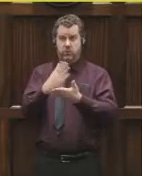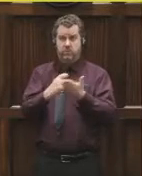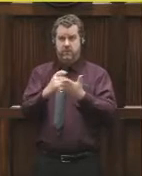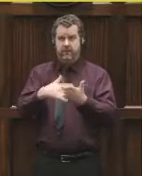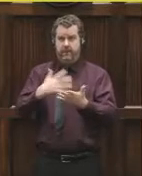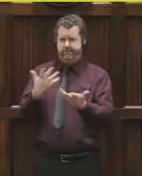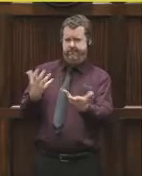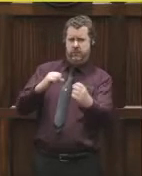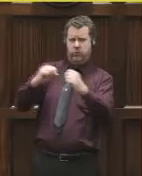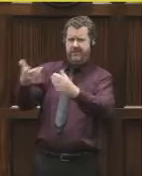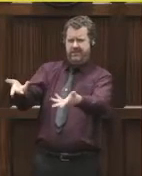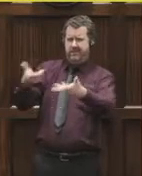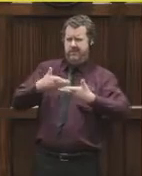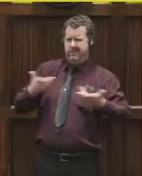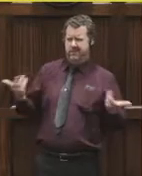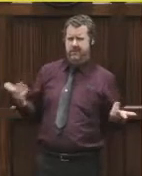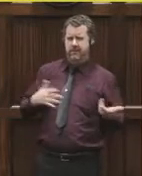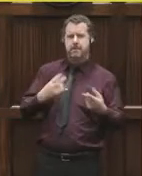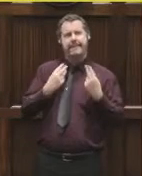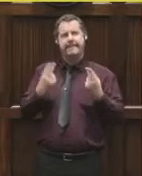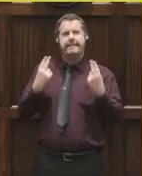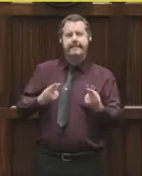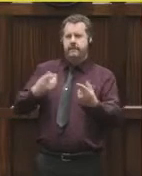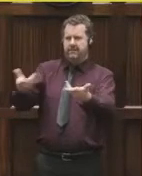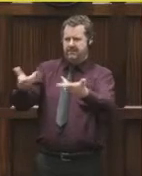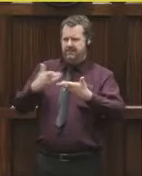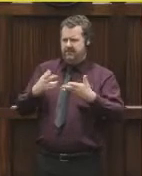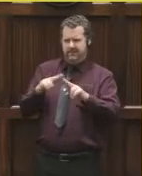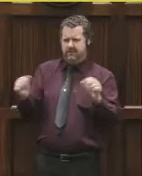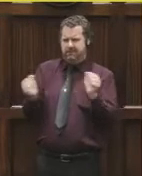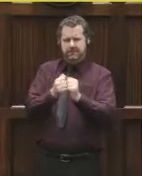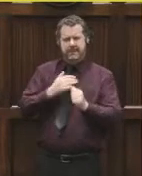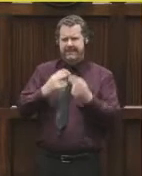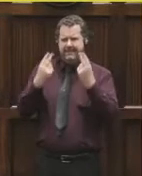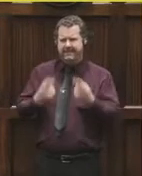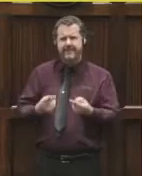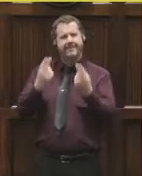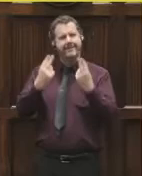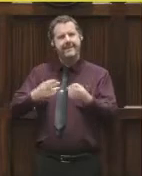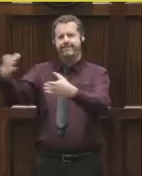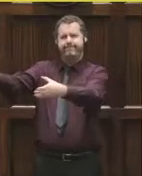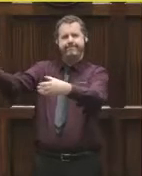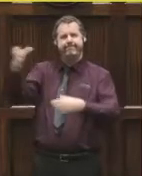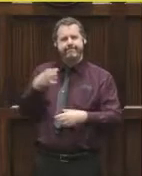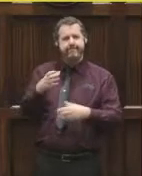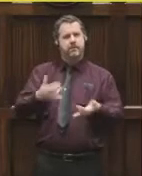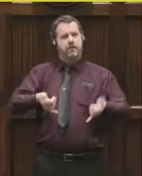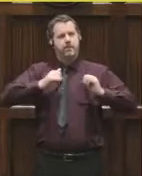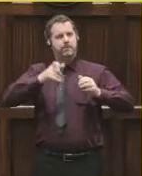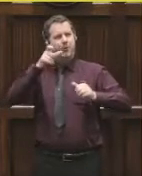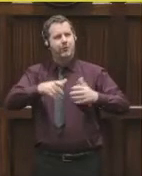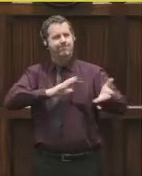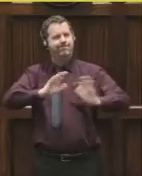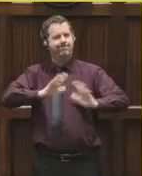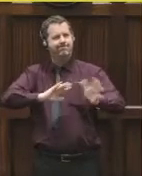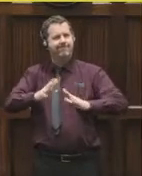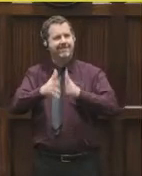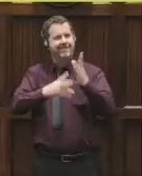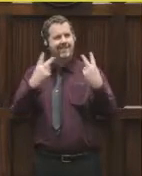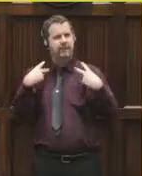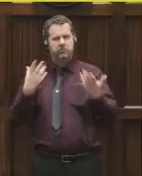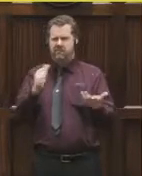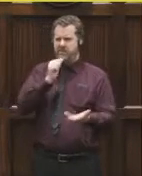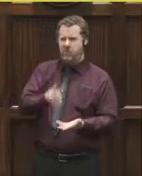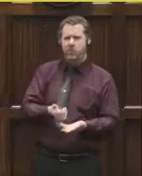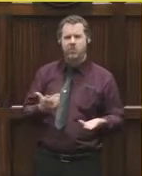they do not fulfil their needs in providing a competent person to communicate the Irish Sign Language with them. I also think sign